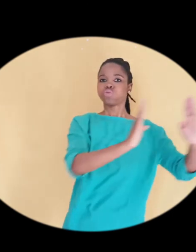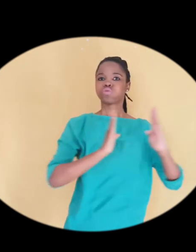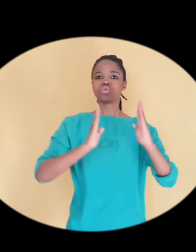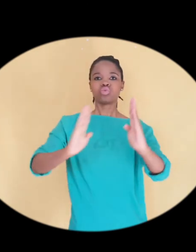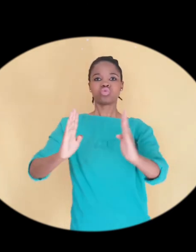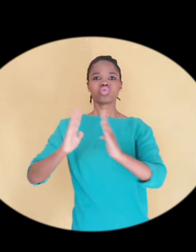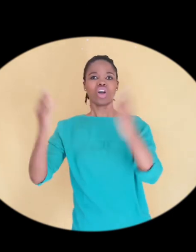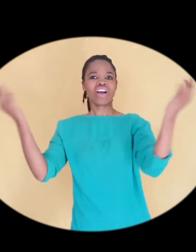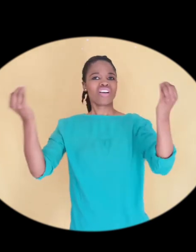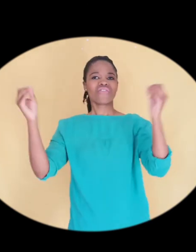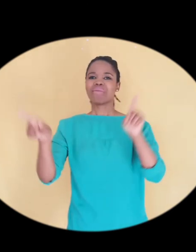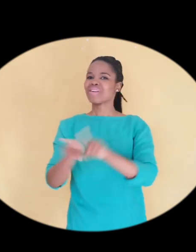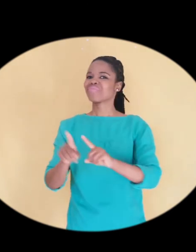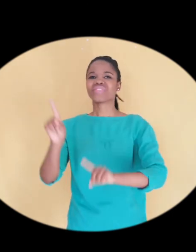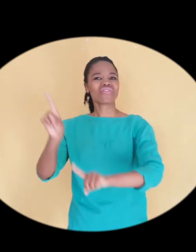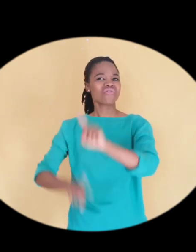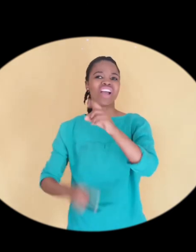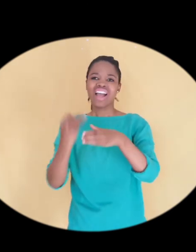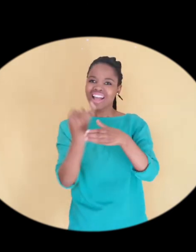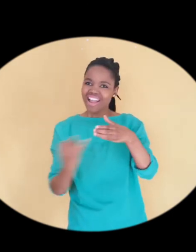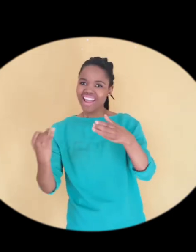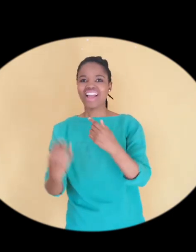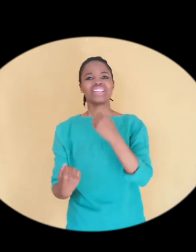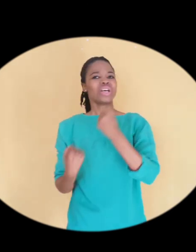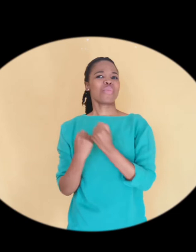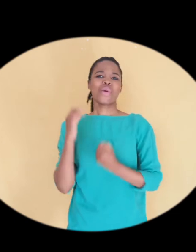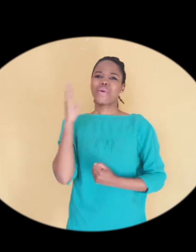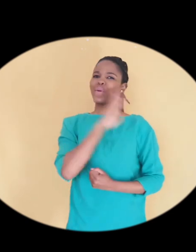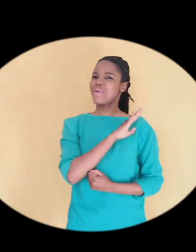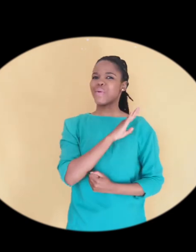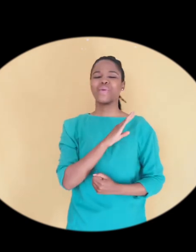not for, they're not for independently published authors.